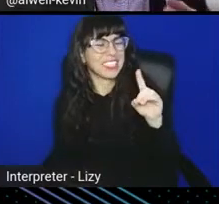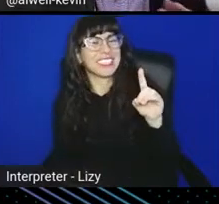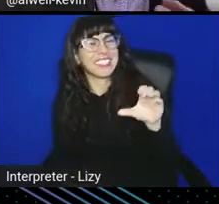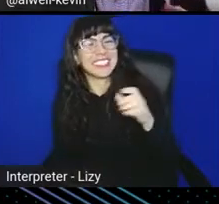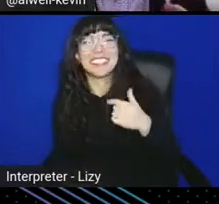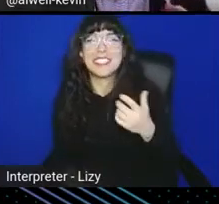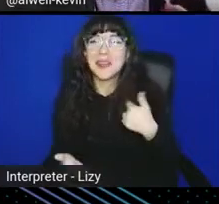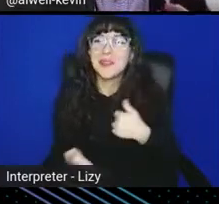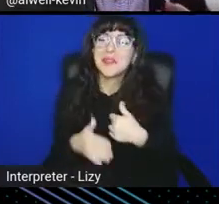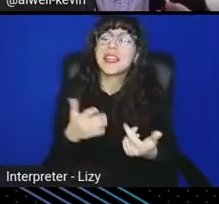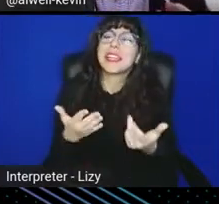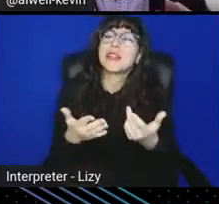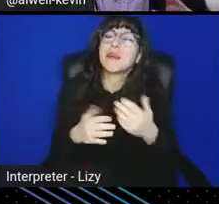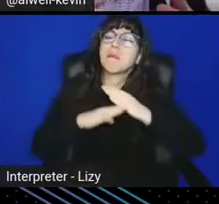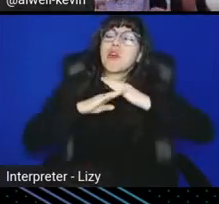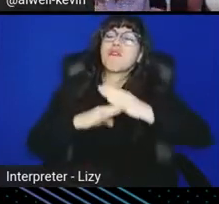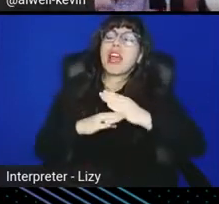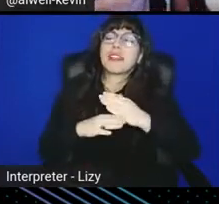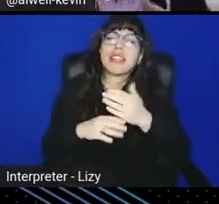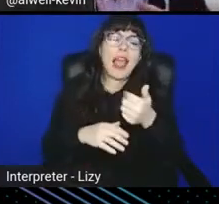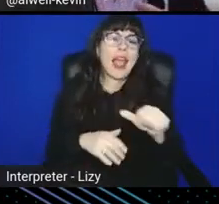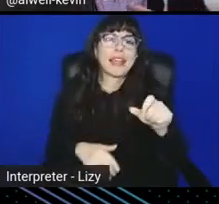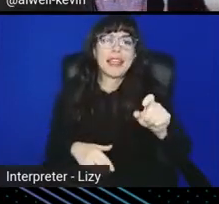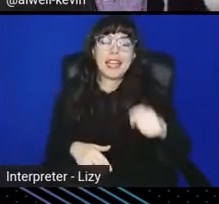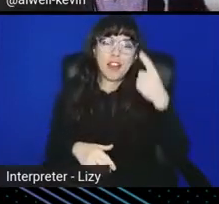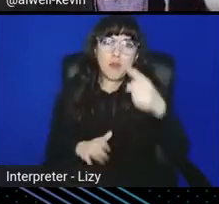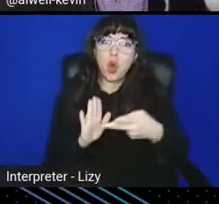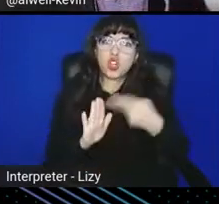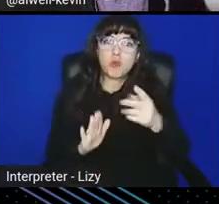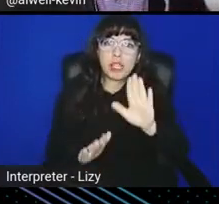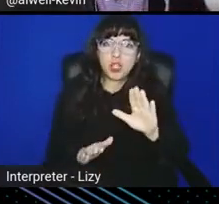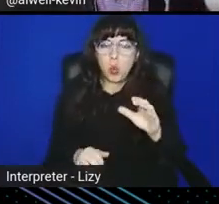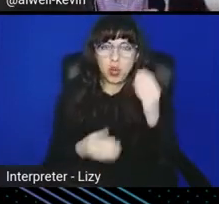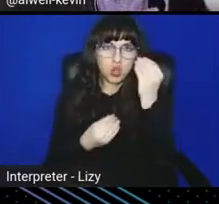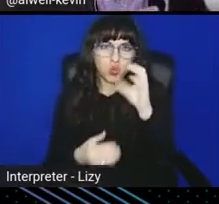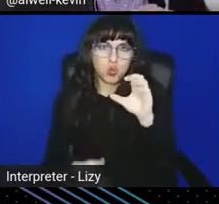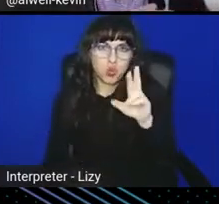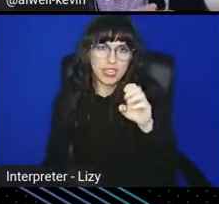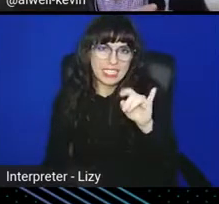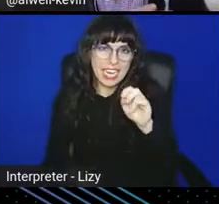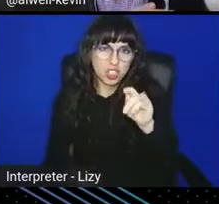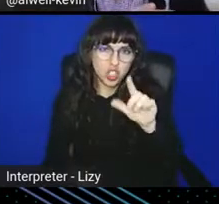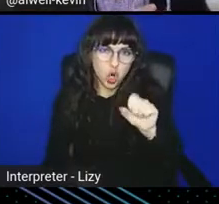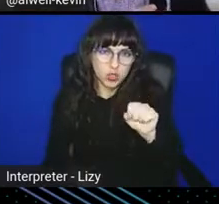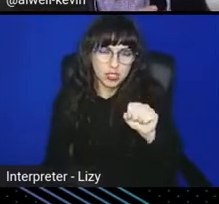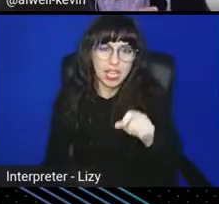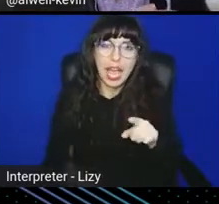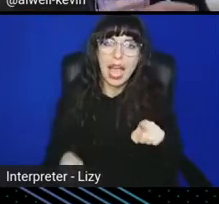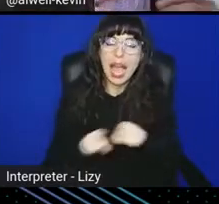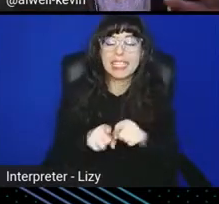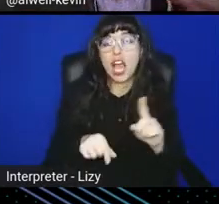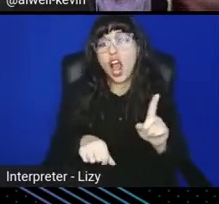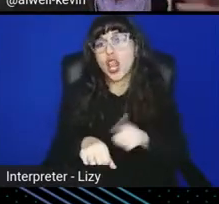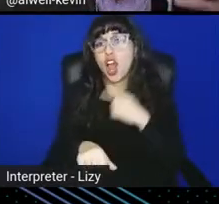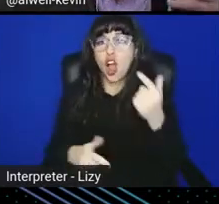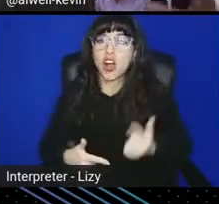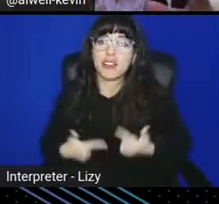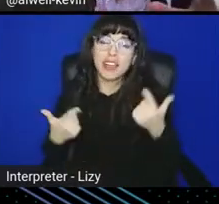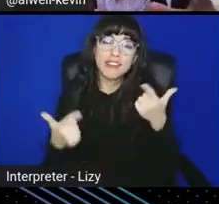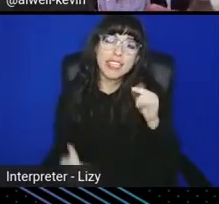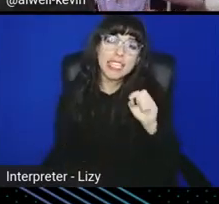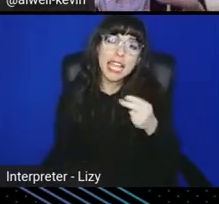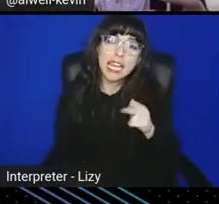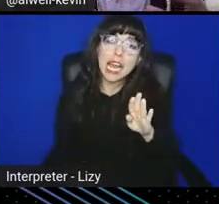basically preventing the need to duplicate your credentials as long-lived GitHub secrets. Instead, you basically create a